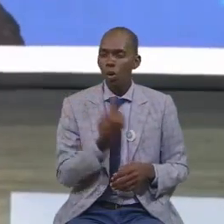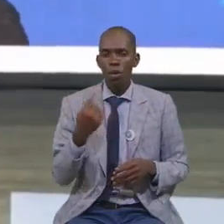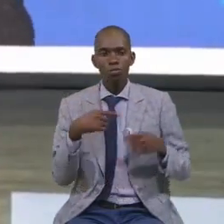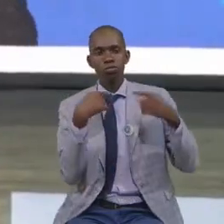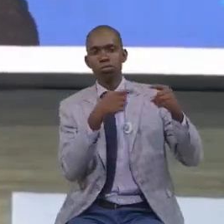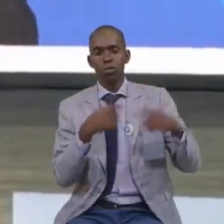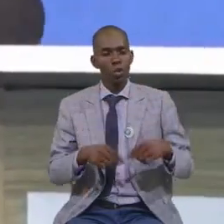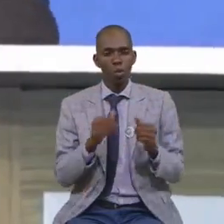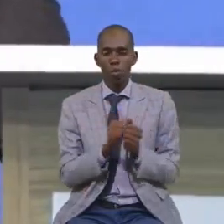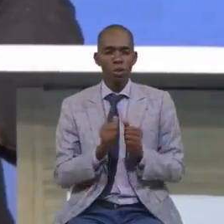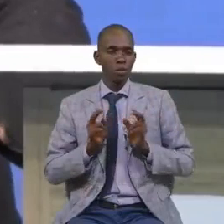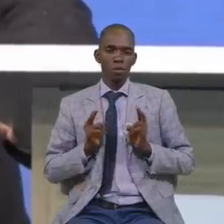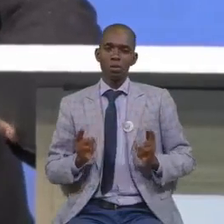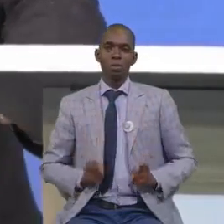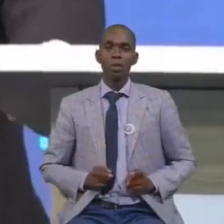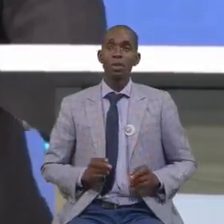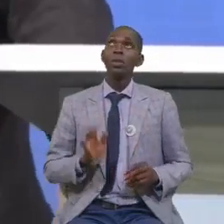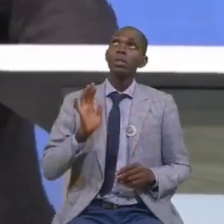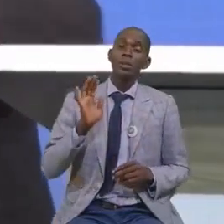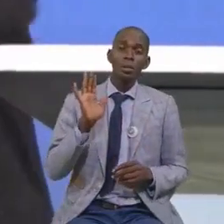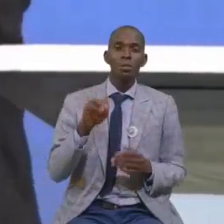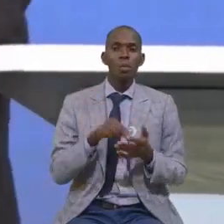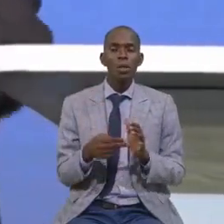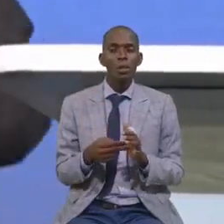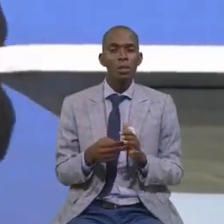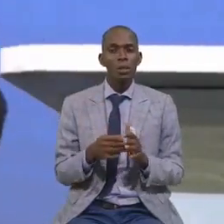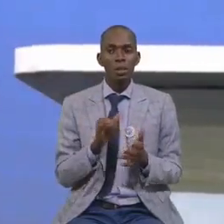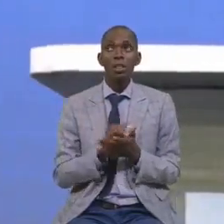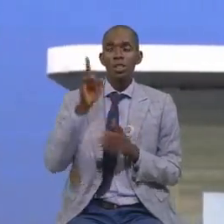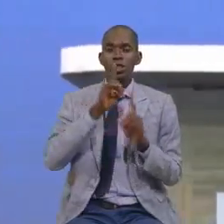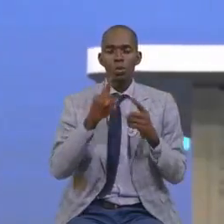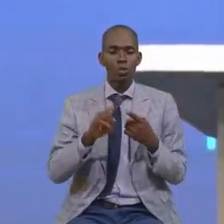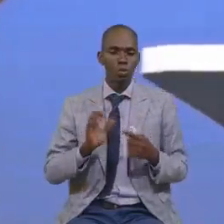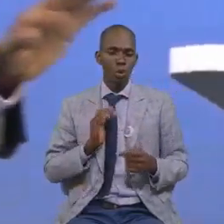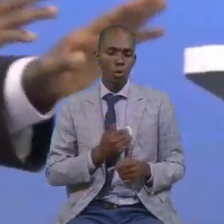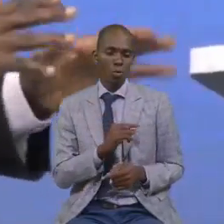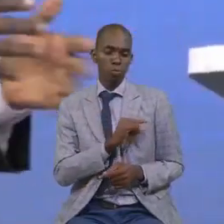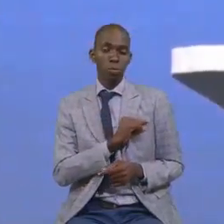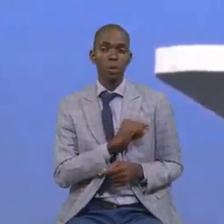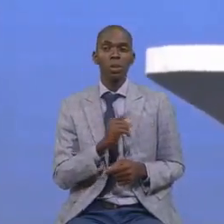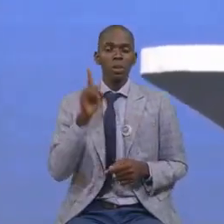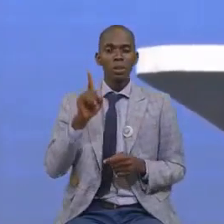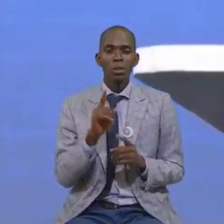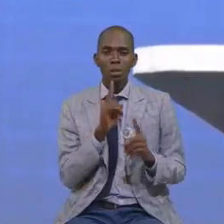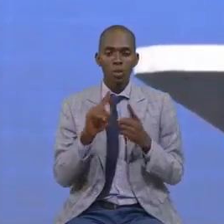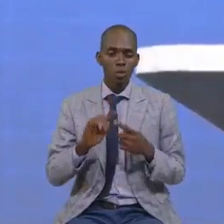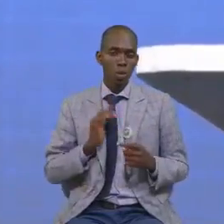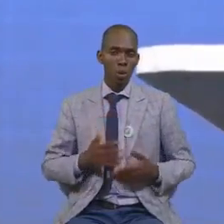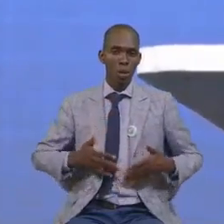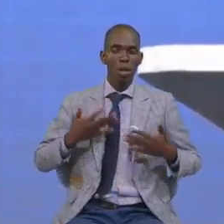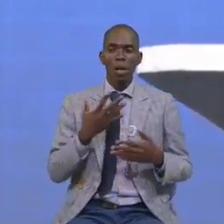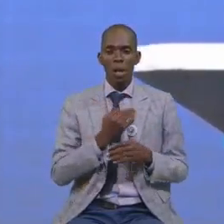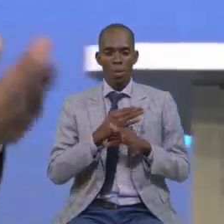with men. He speaks to our conscience. He speaks to our life. He prevents evil from our